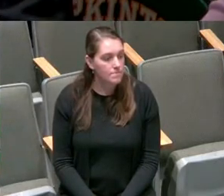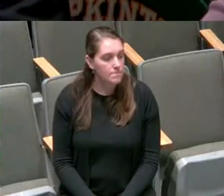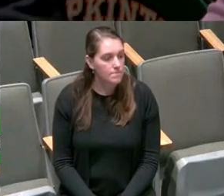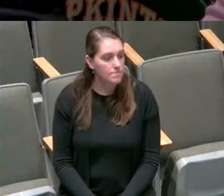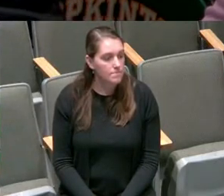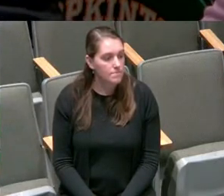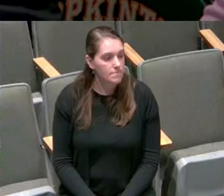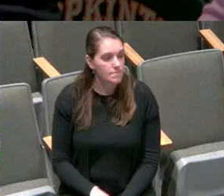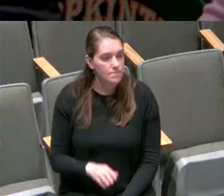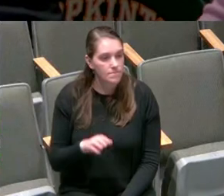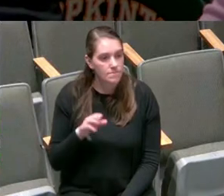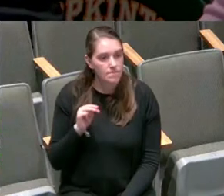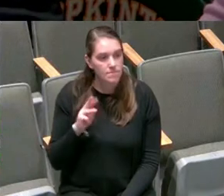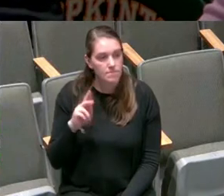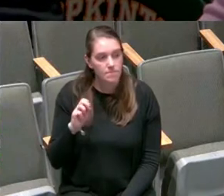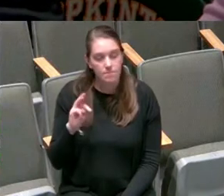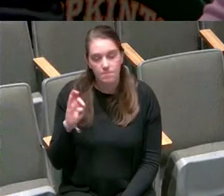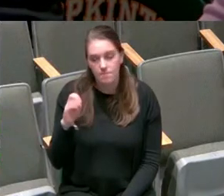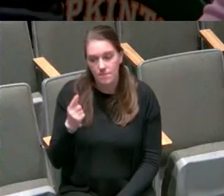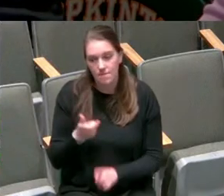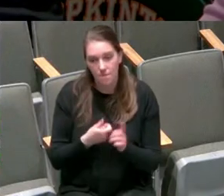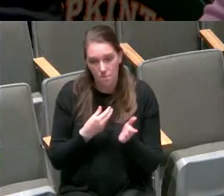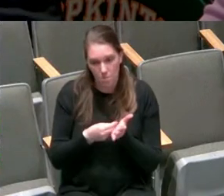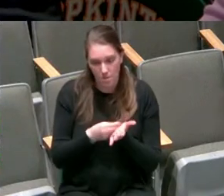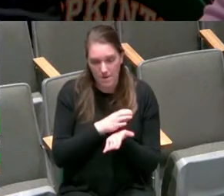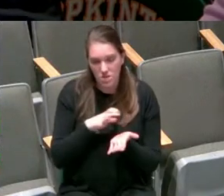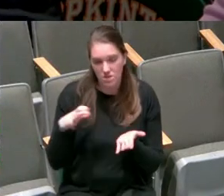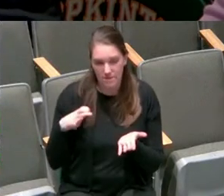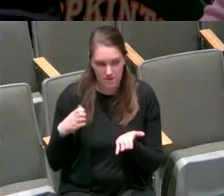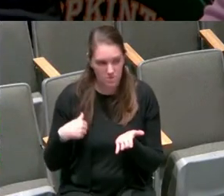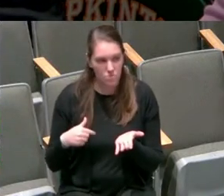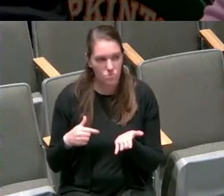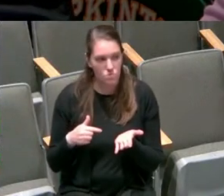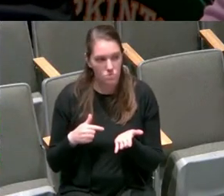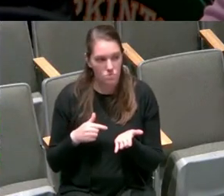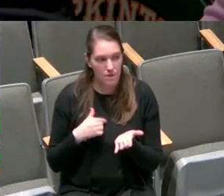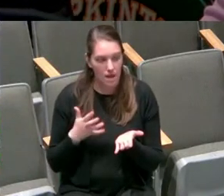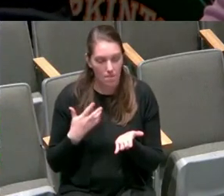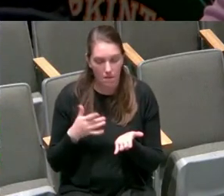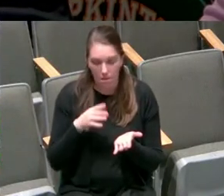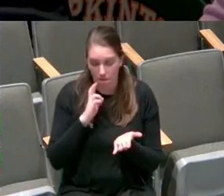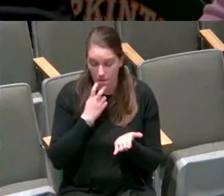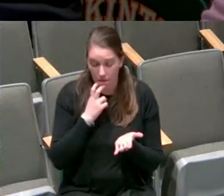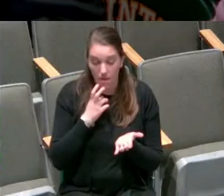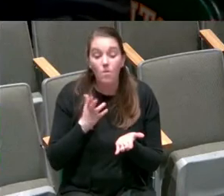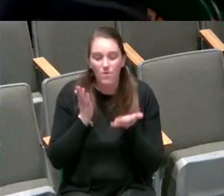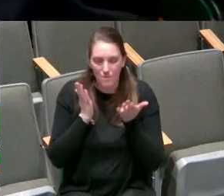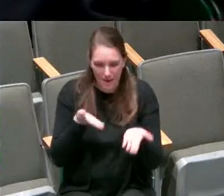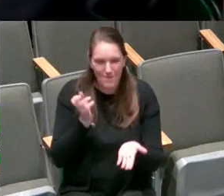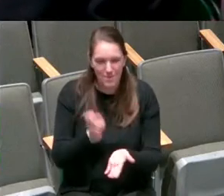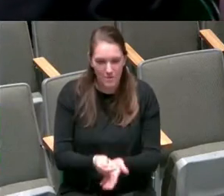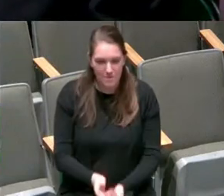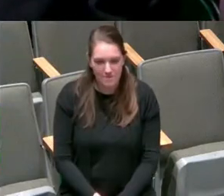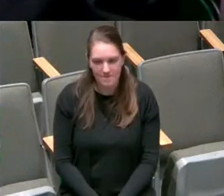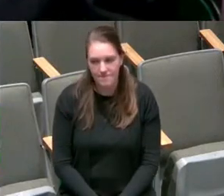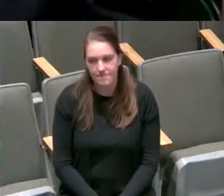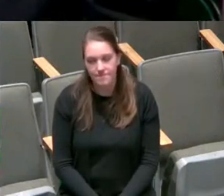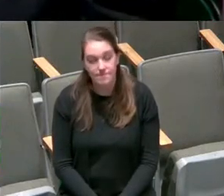Mike Mike Manning appropriation committee recommends approval